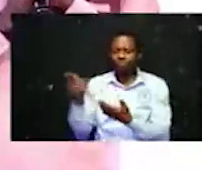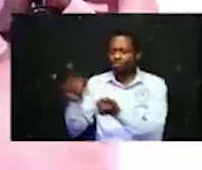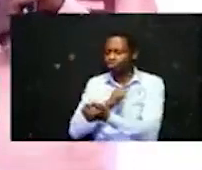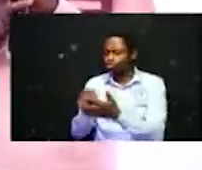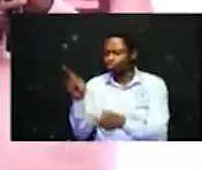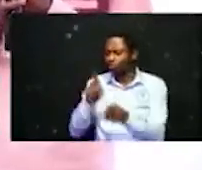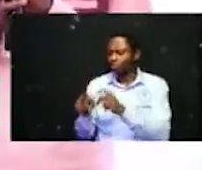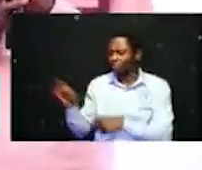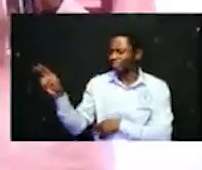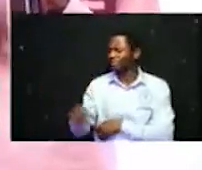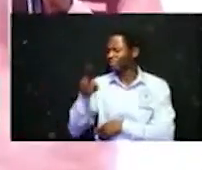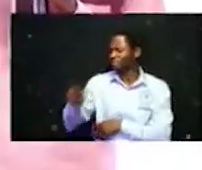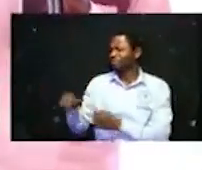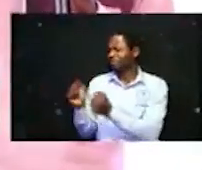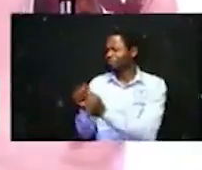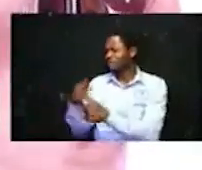destroying people with our lips,